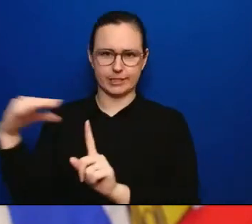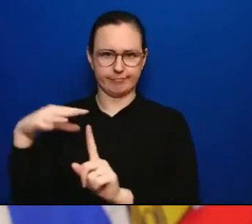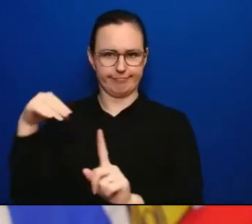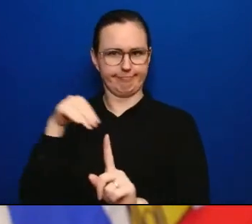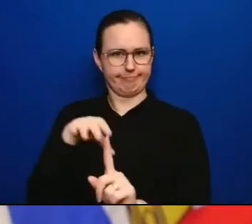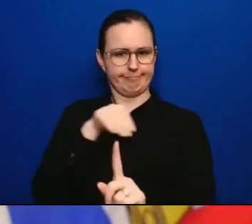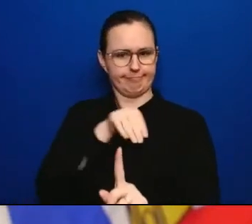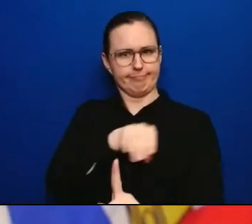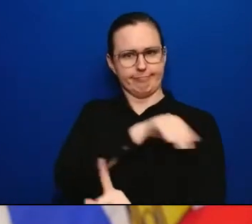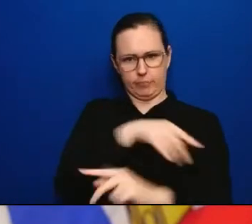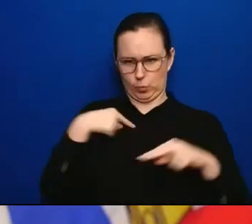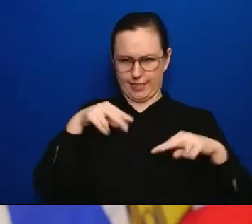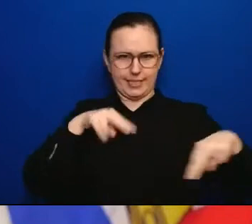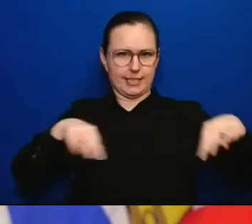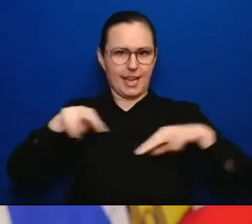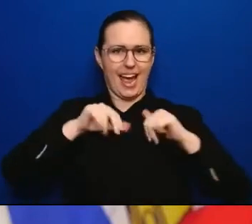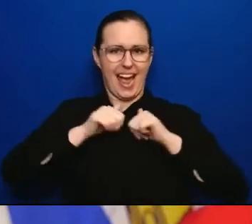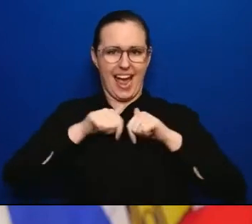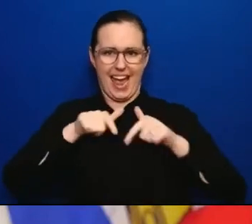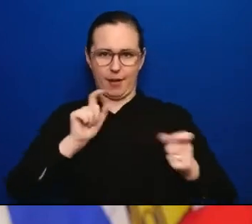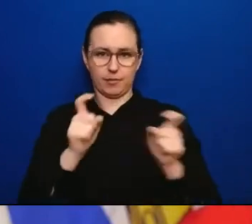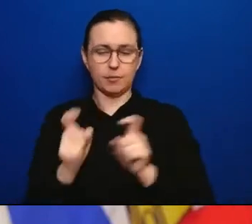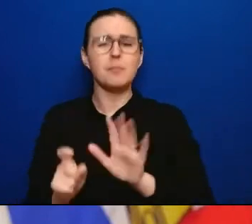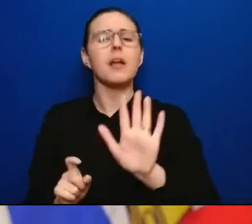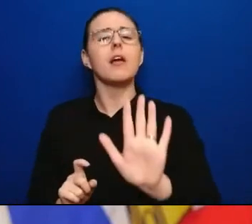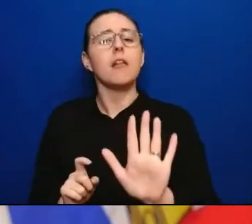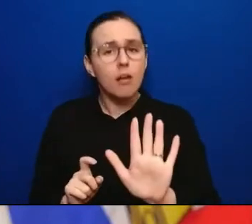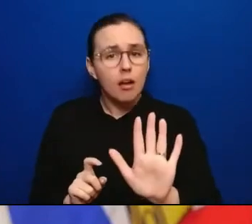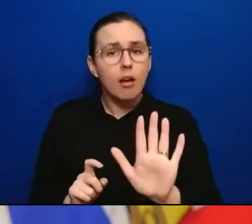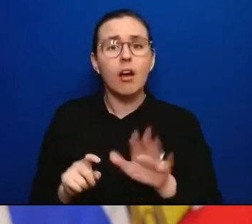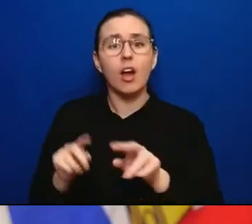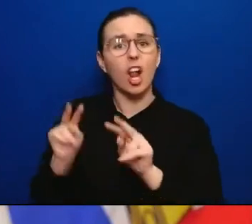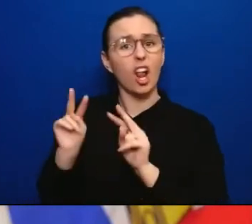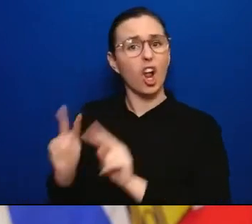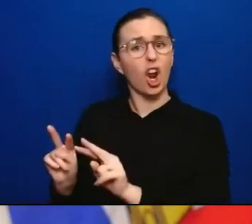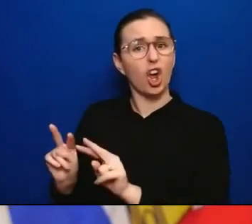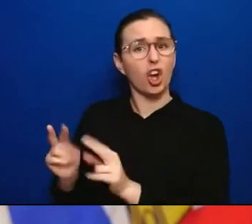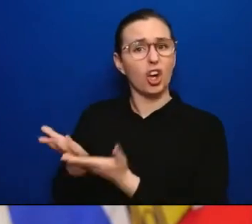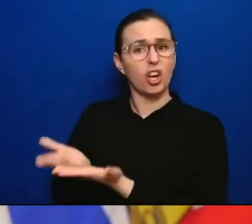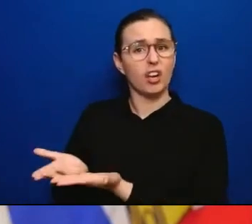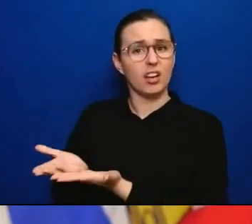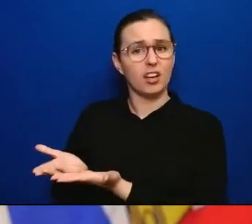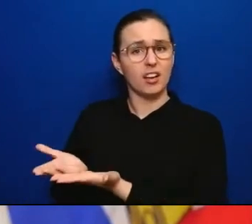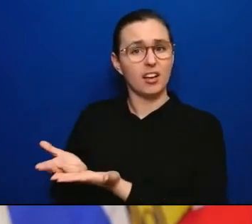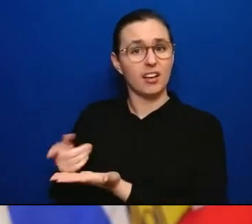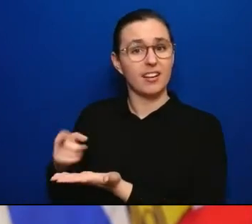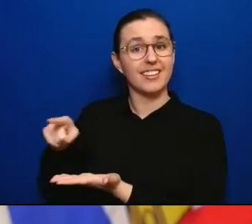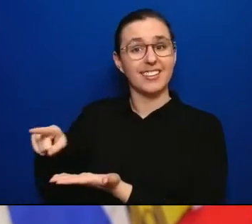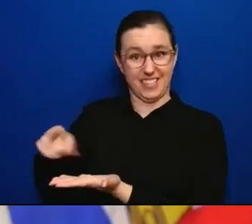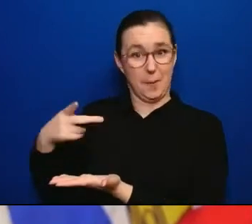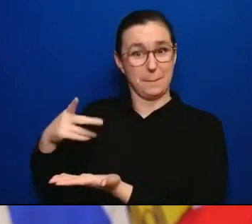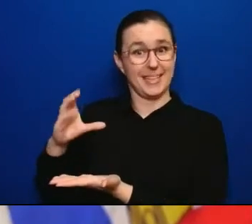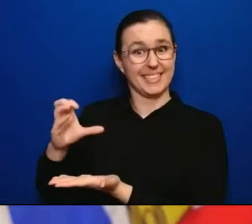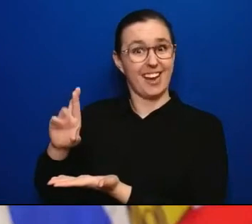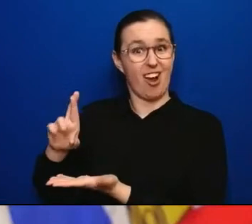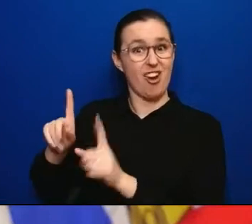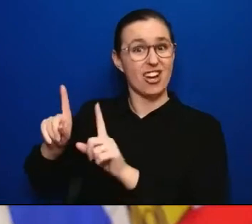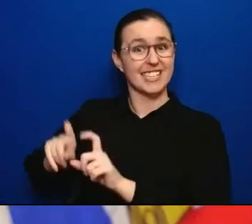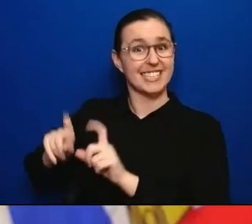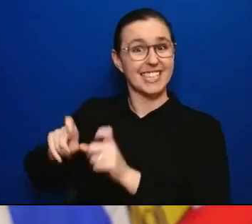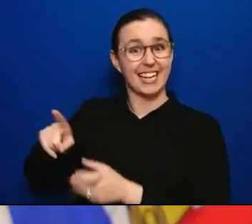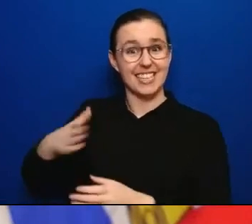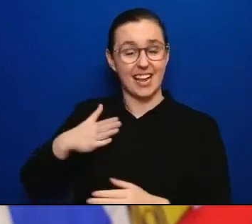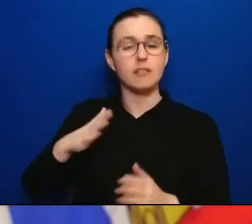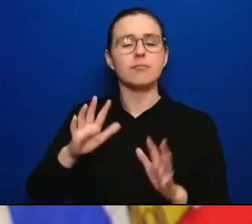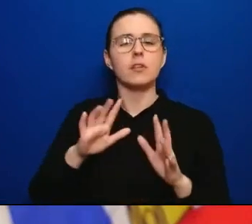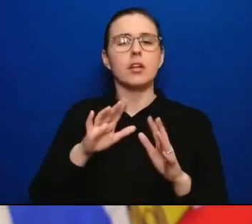different points in this. And right now, there is still, with the amount, I mean, just look at even the PCR testing